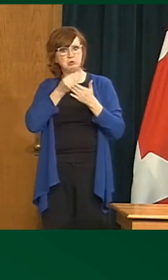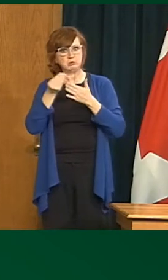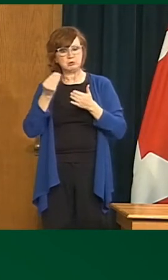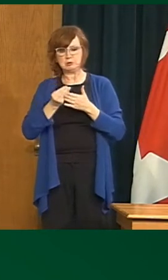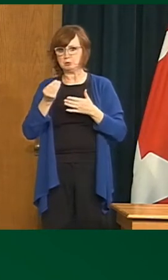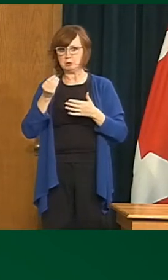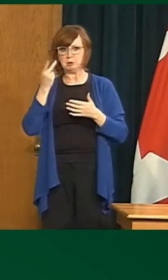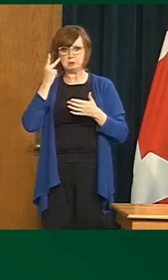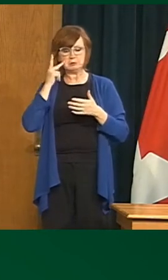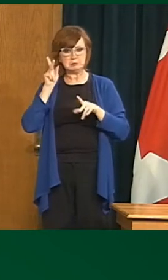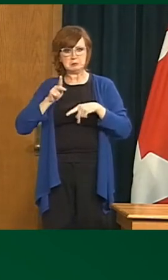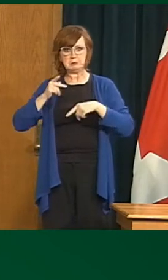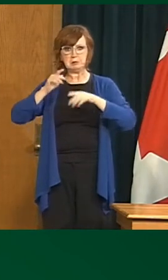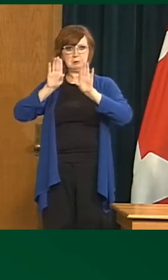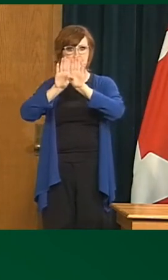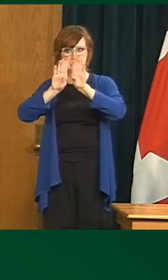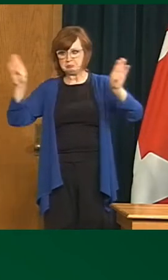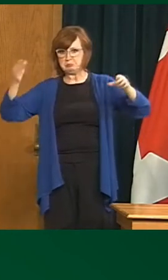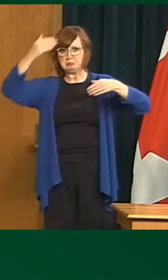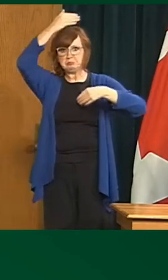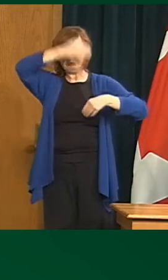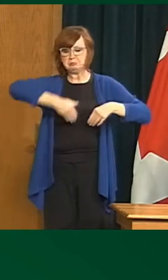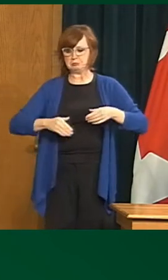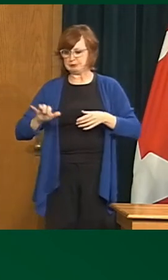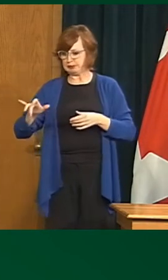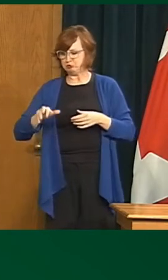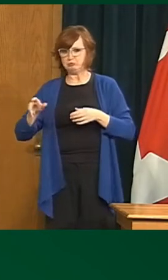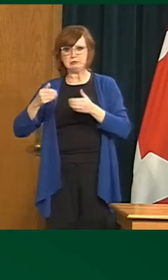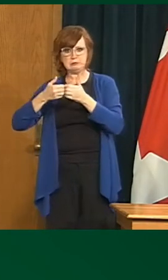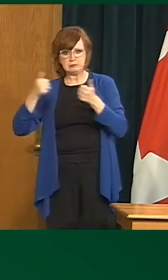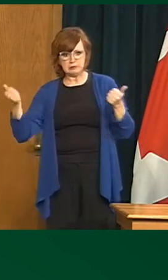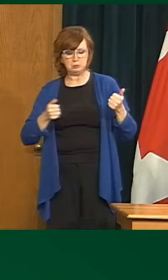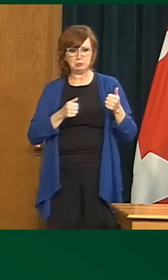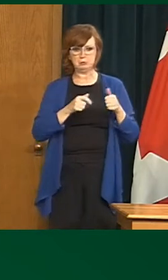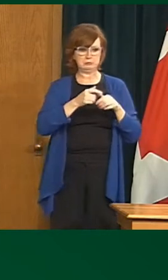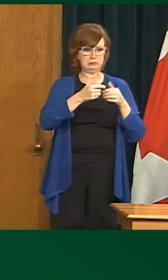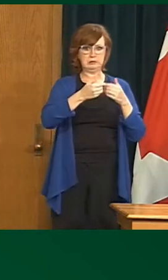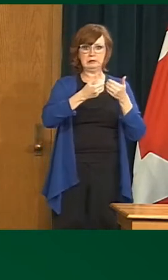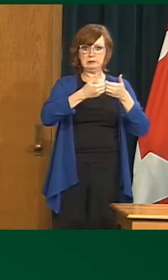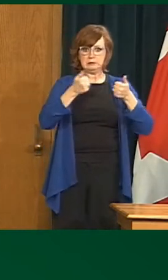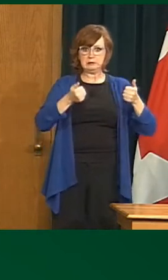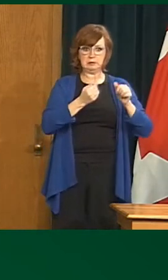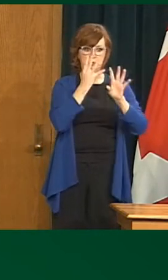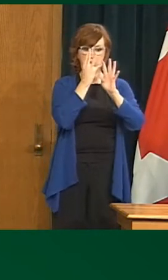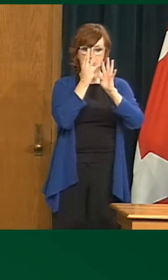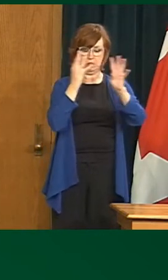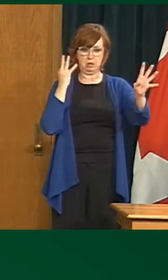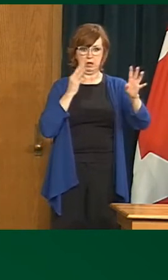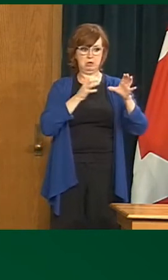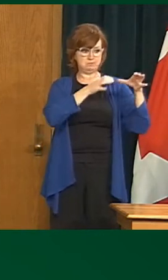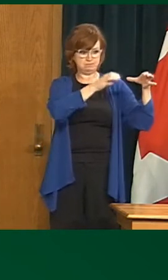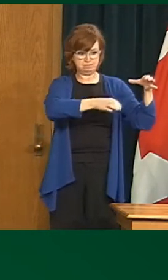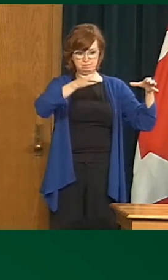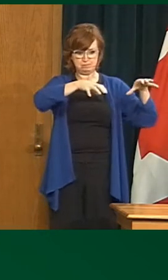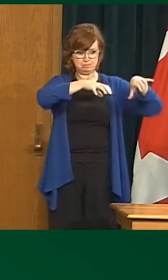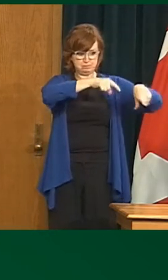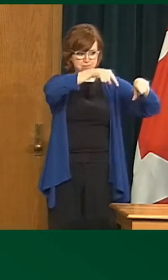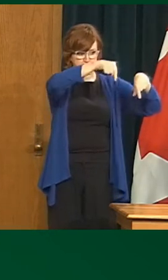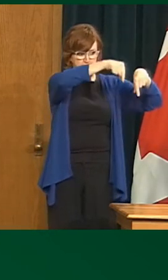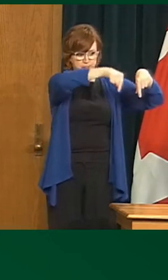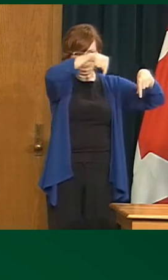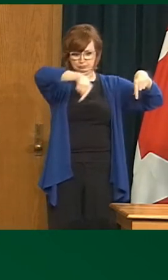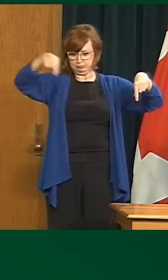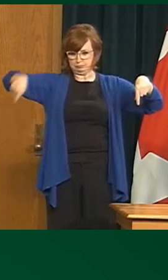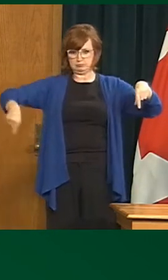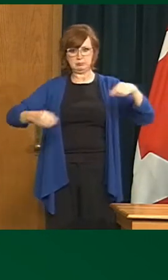that the Election Saskatchewan will take the right steps to ensure that a safe election can be conducted for all of those involved. With